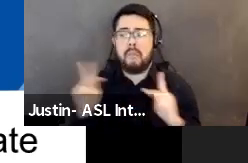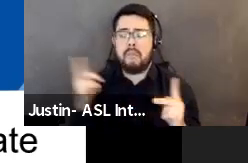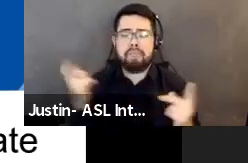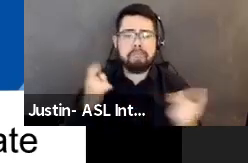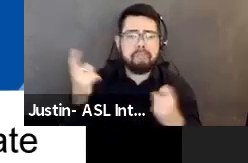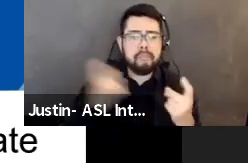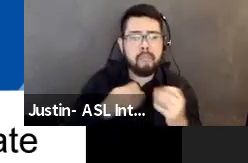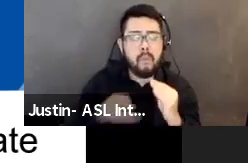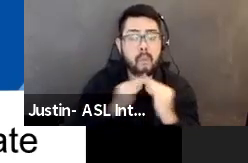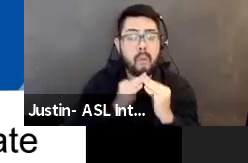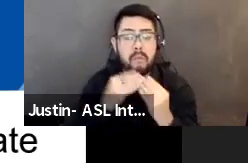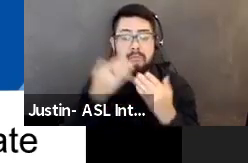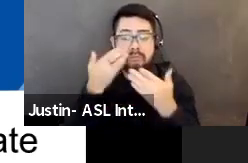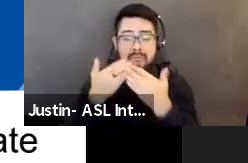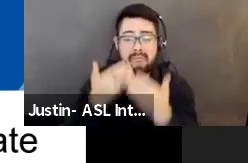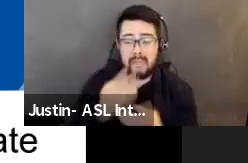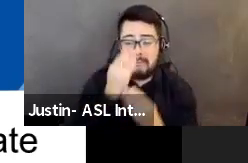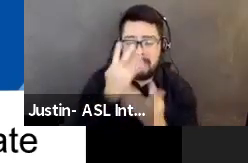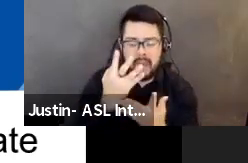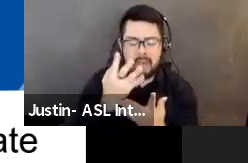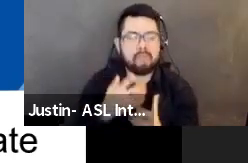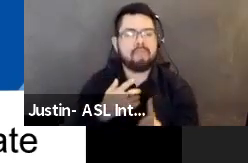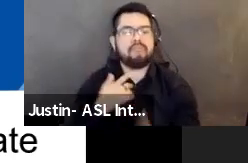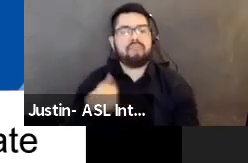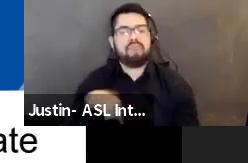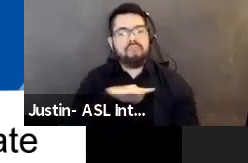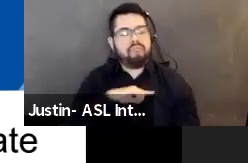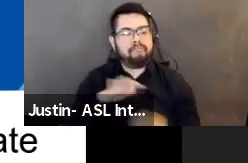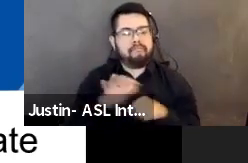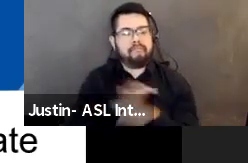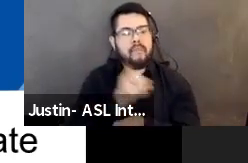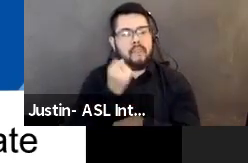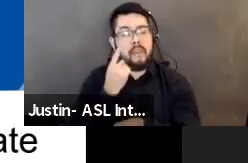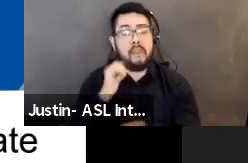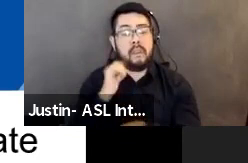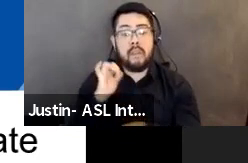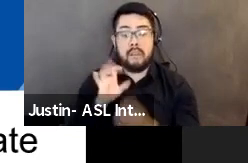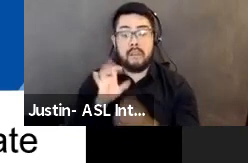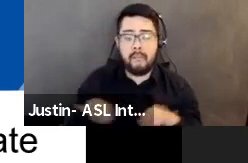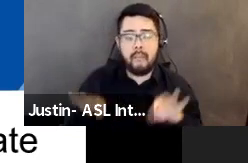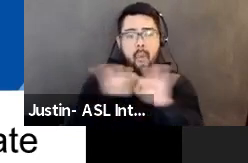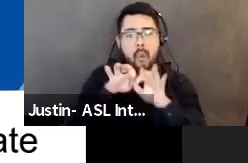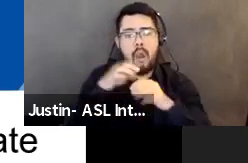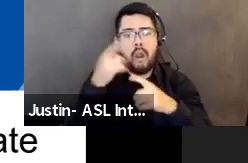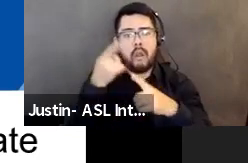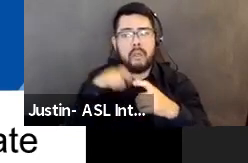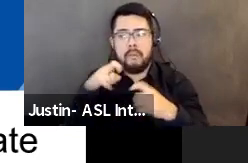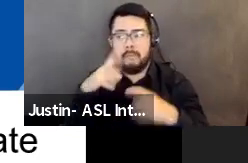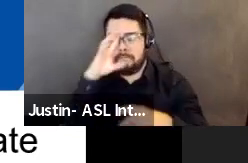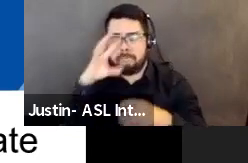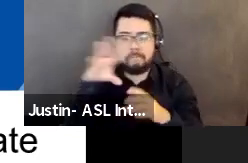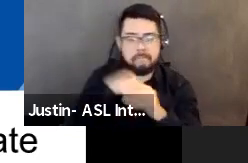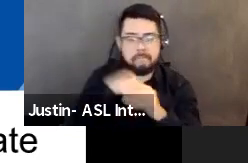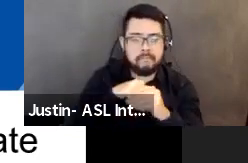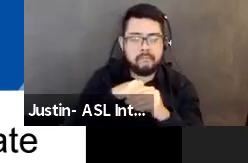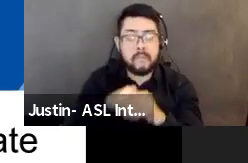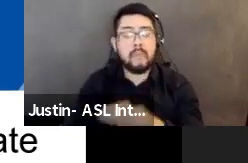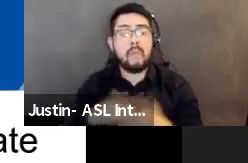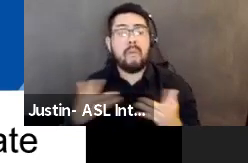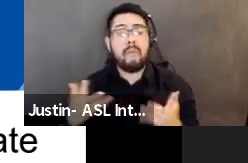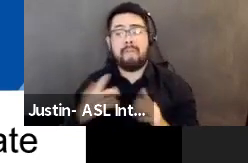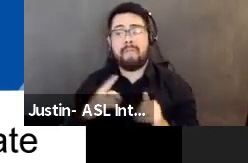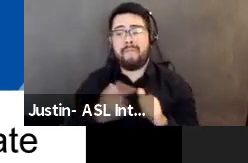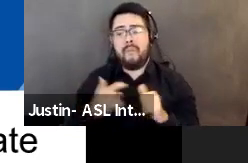and we understand that this is an extremely important consideration in reviewing this program and i want to start out by